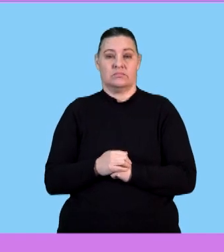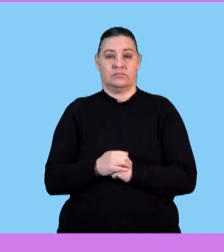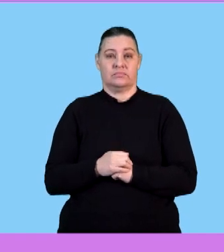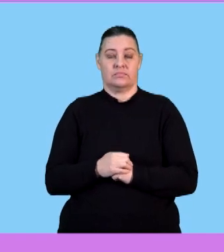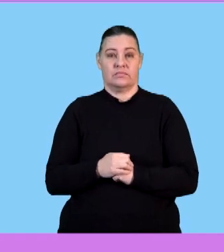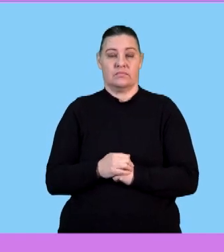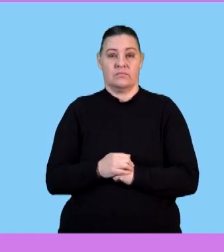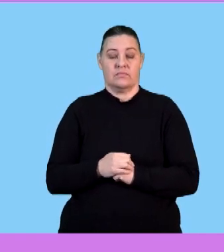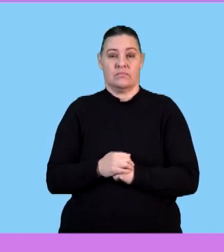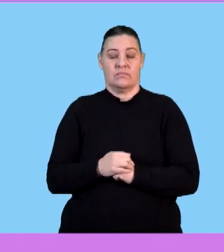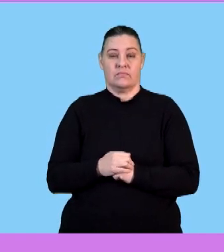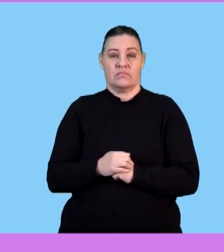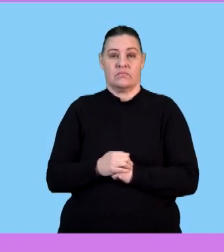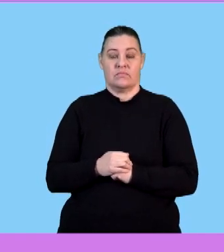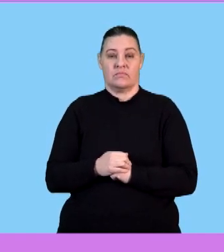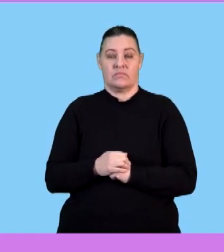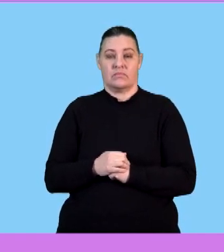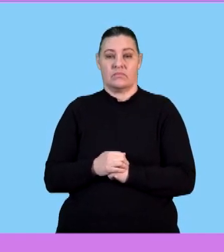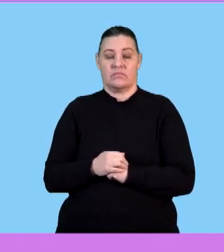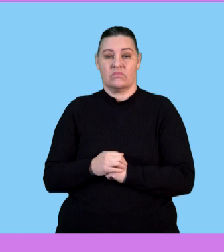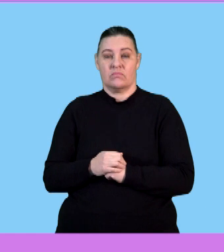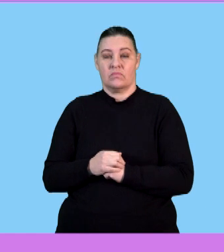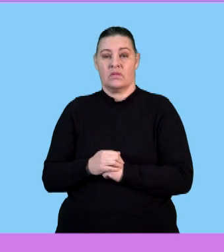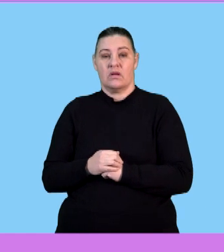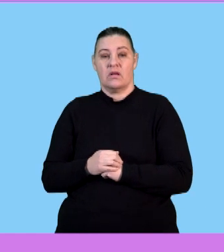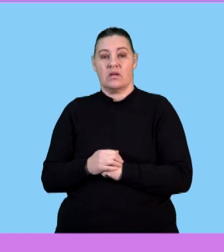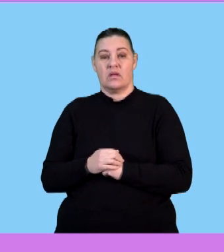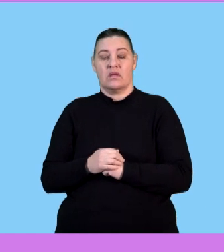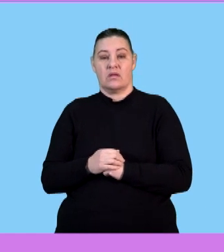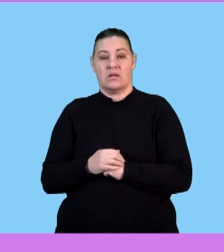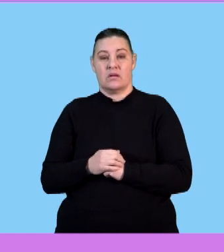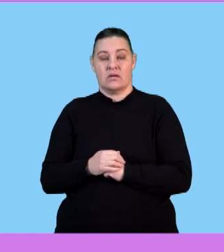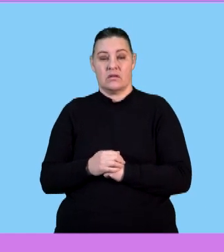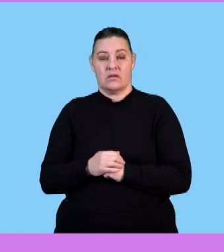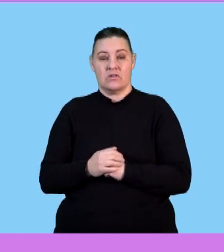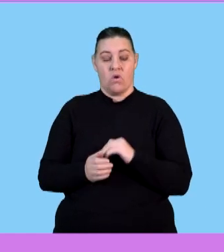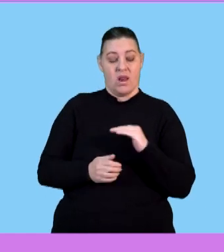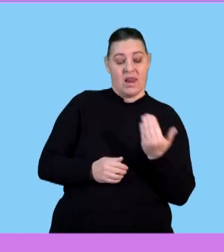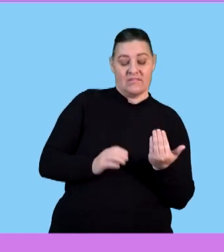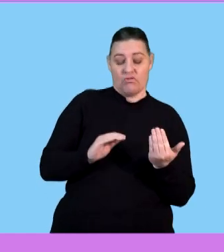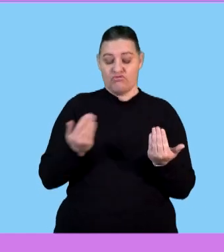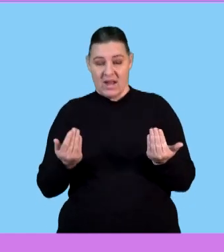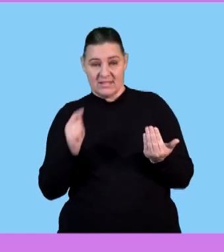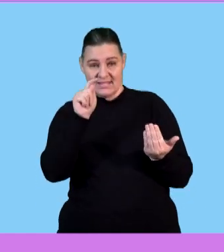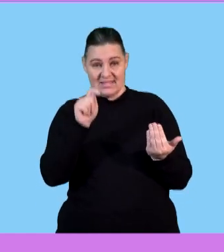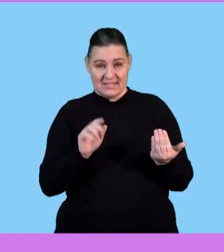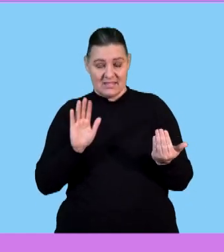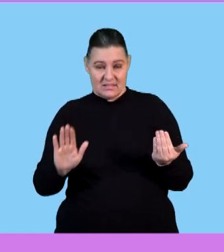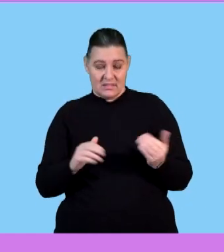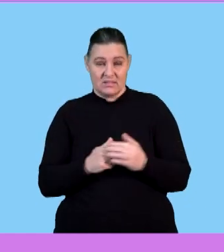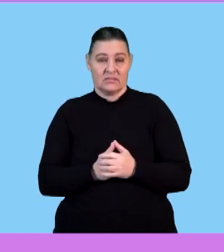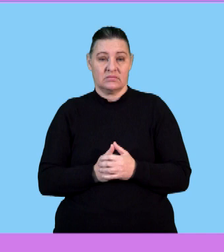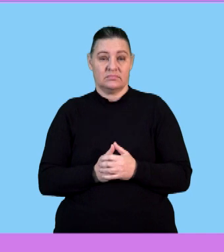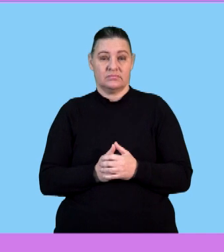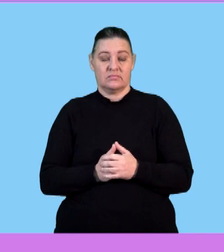per 1 hour. Then, right, we'll use a semicolon to separate our left inside from our right inside. Left inside for